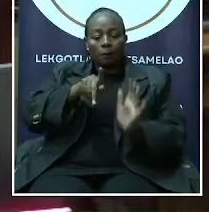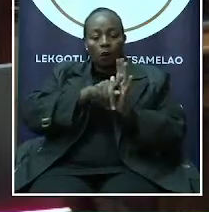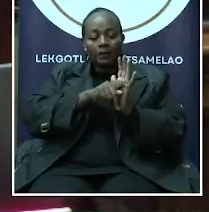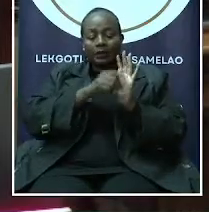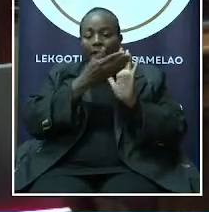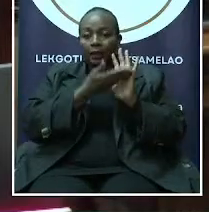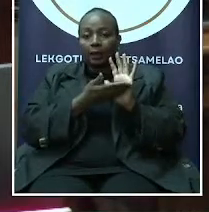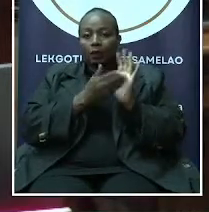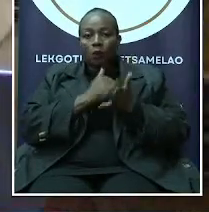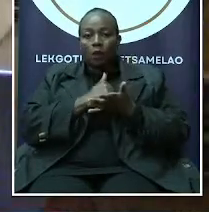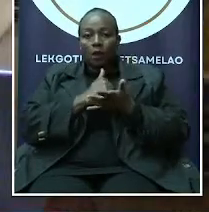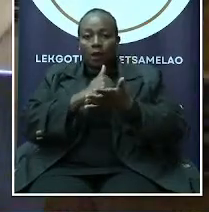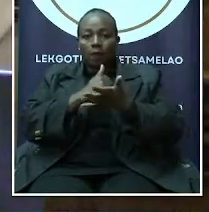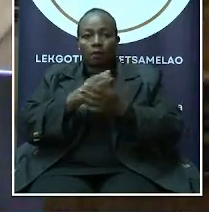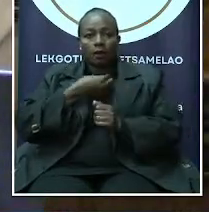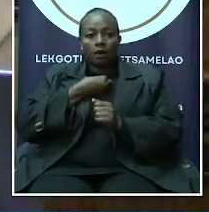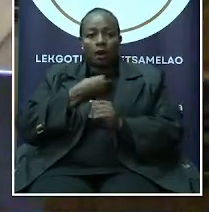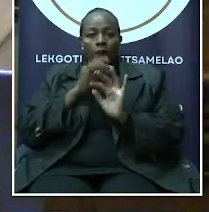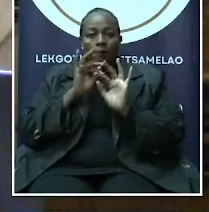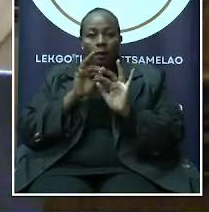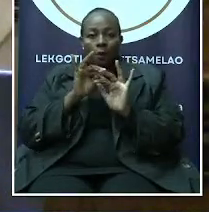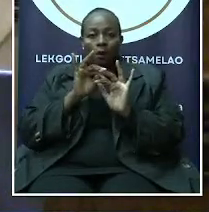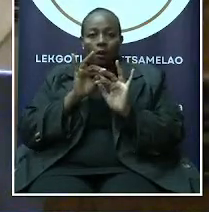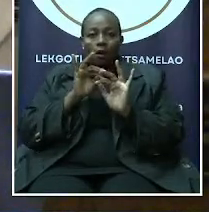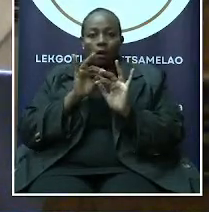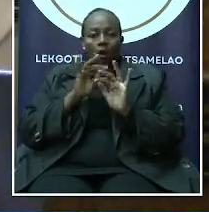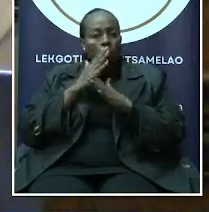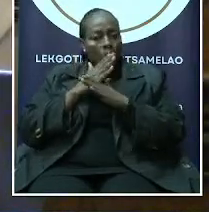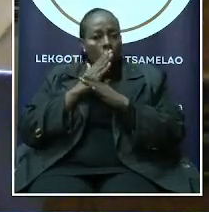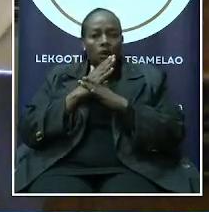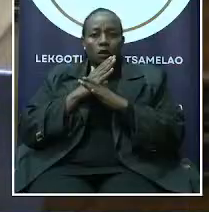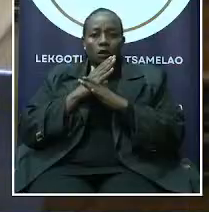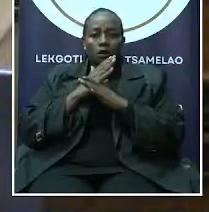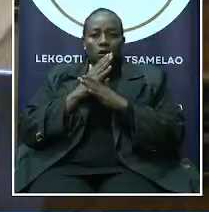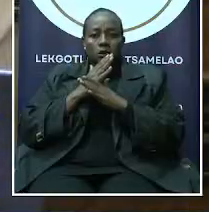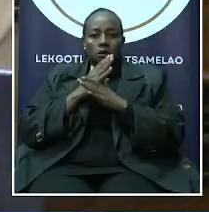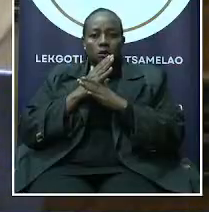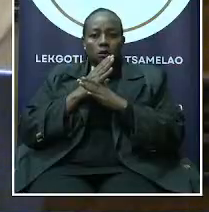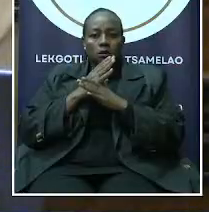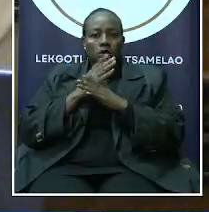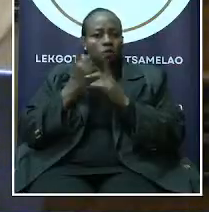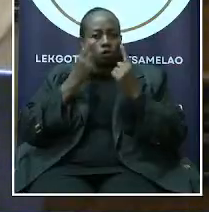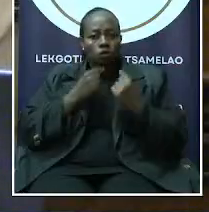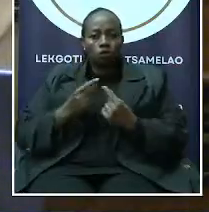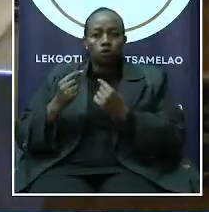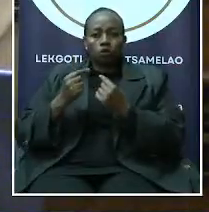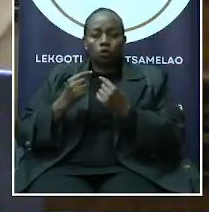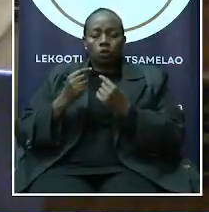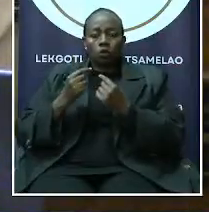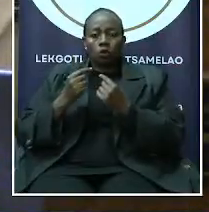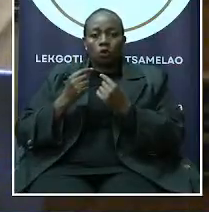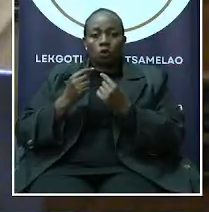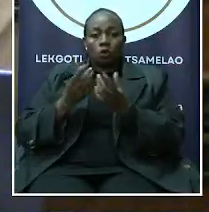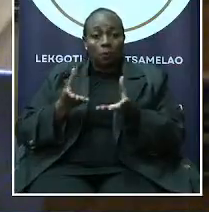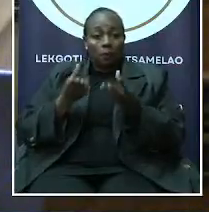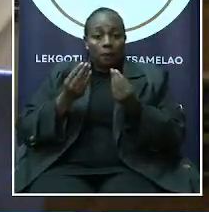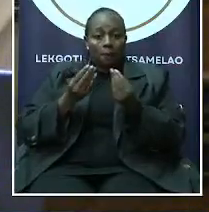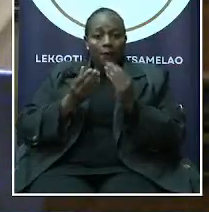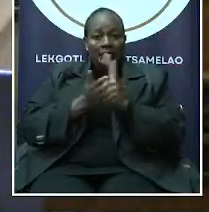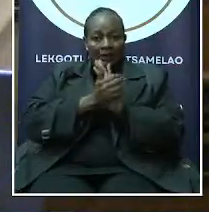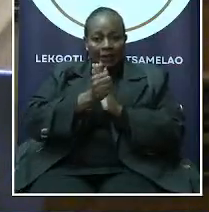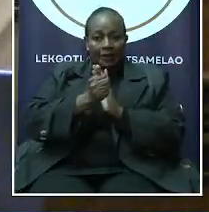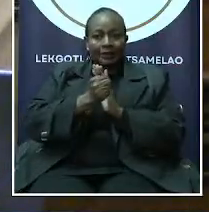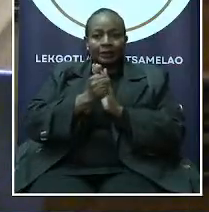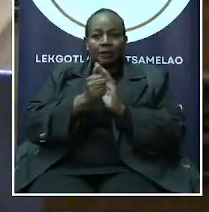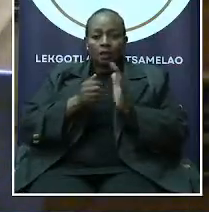actually assists young people to work, to ensure that there is paved roads, that they get skills to pave roads, that